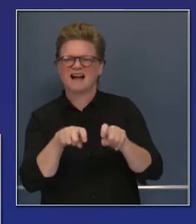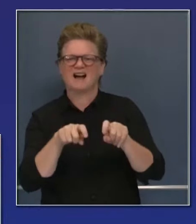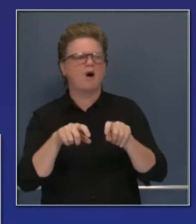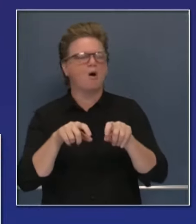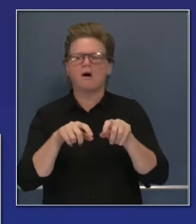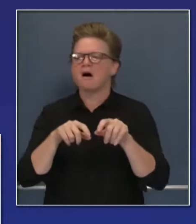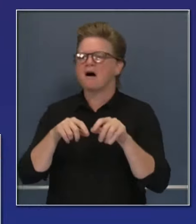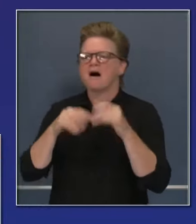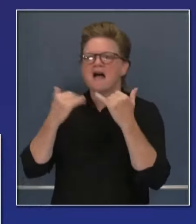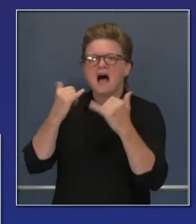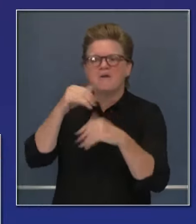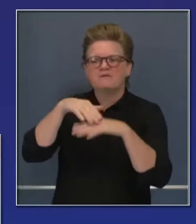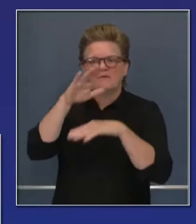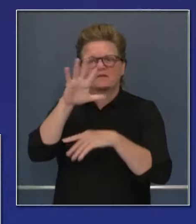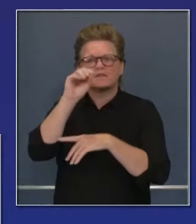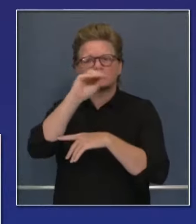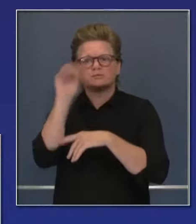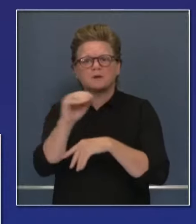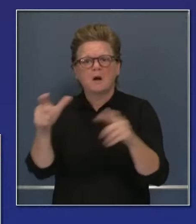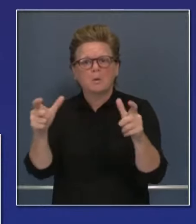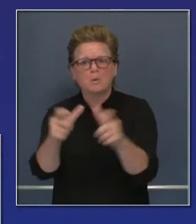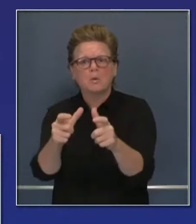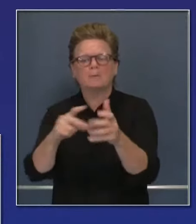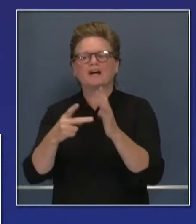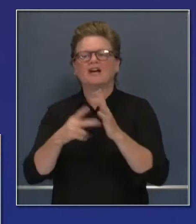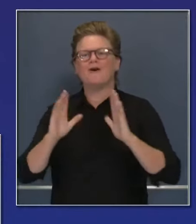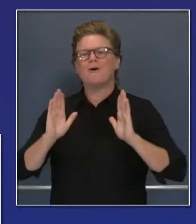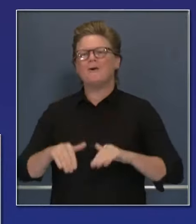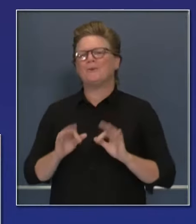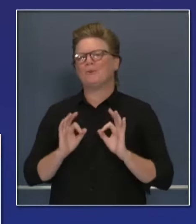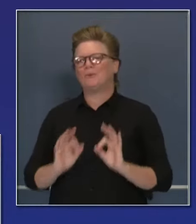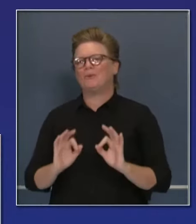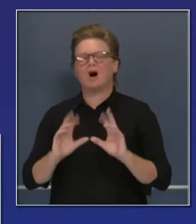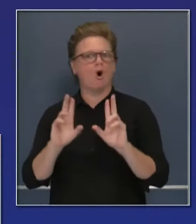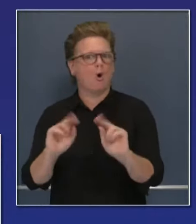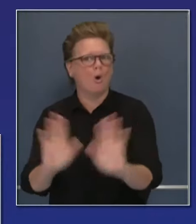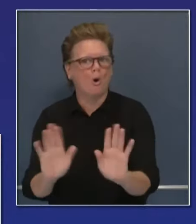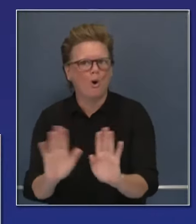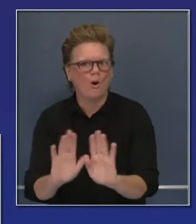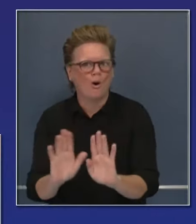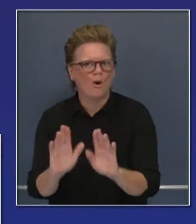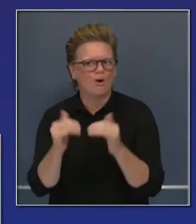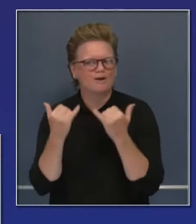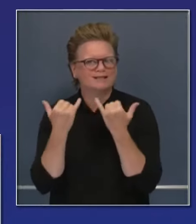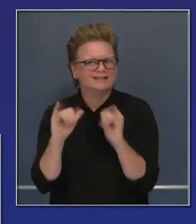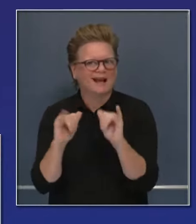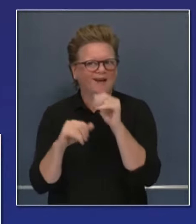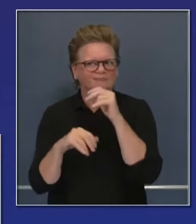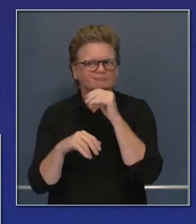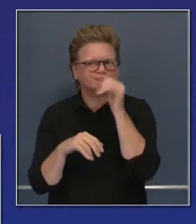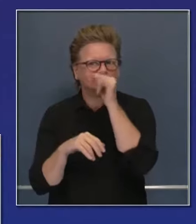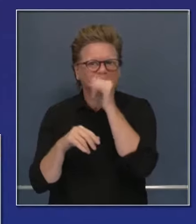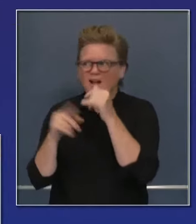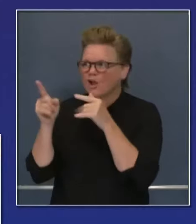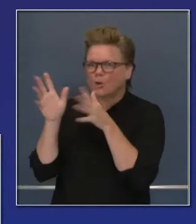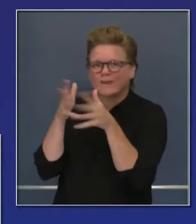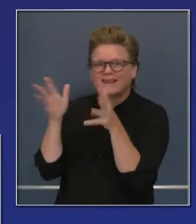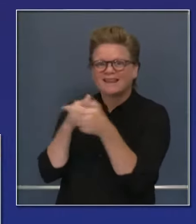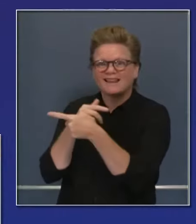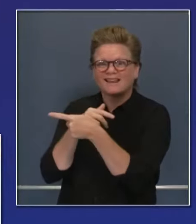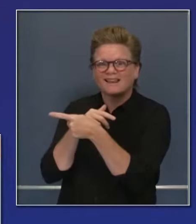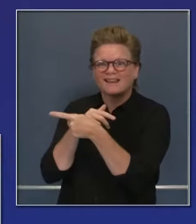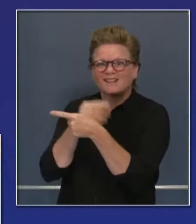a deep breath, and there's a sense that we've got these things absolutely under control. We have substantially made progress.